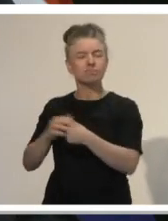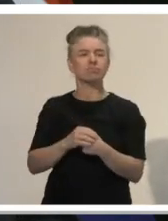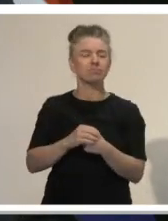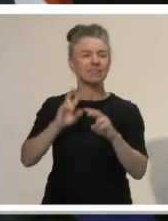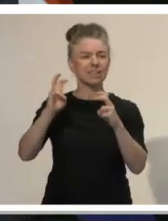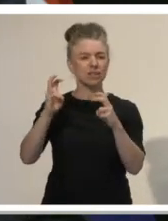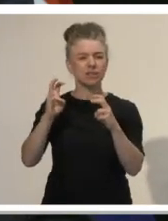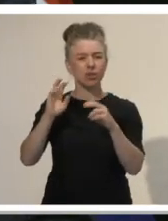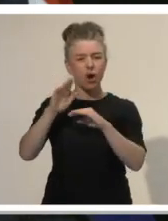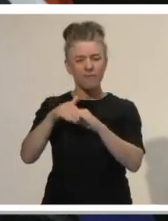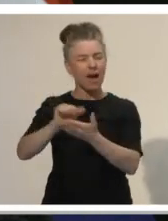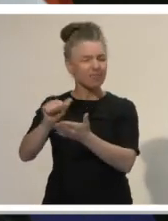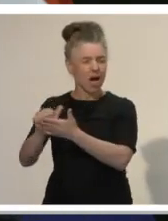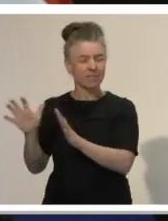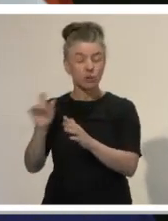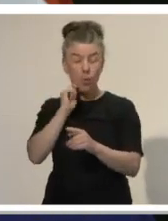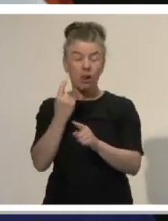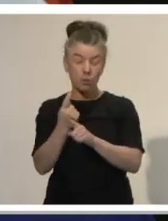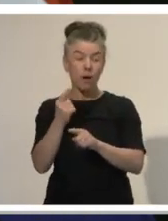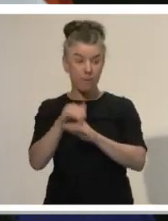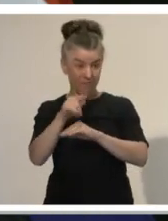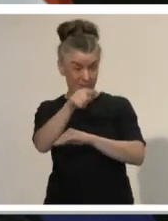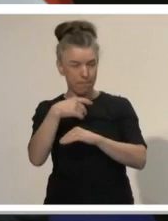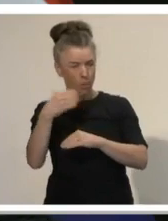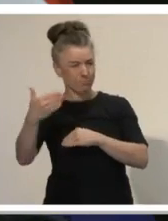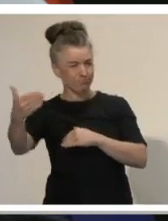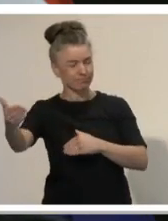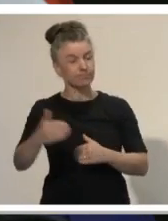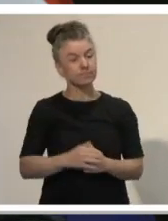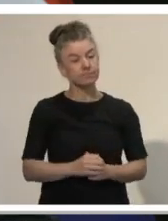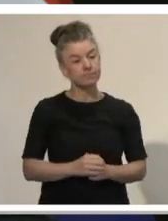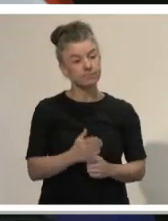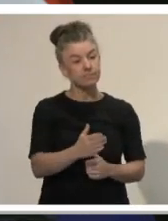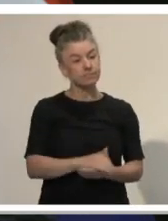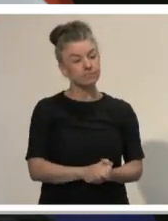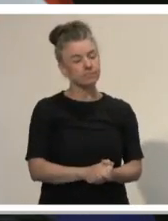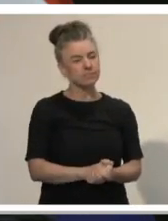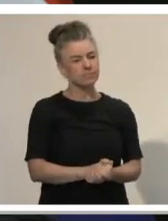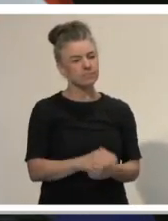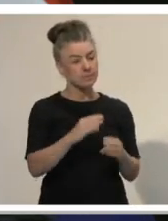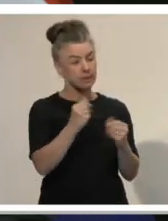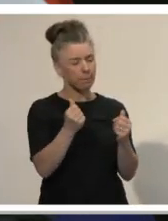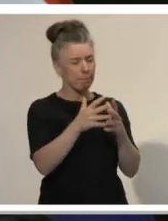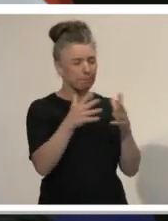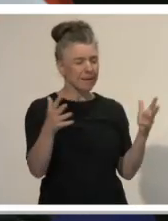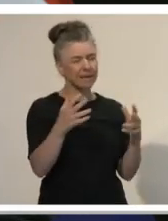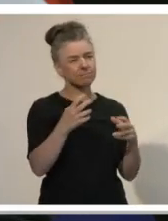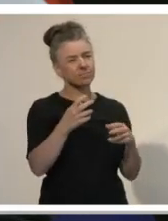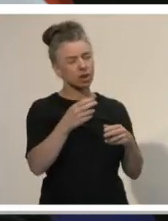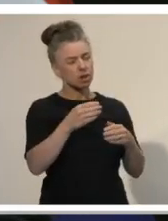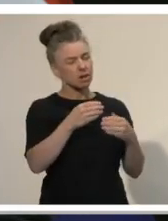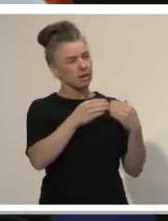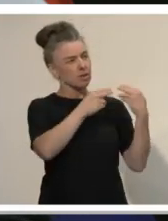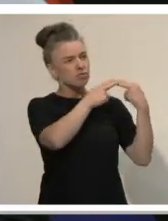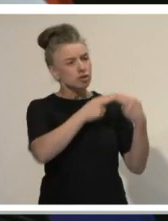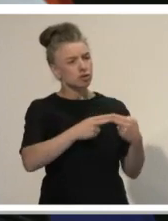around online advertising as well. Are you willing to let some of those large legacy media companies fail and lose hundreds